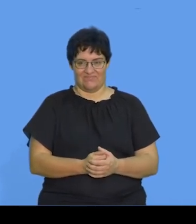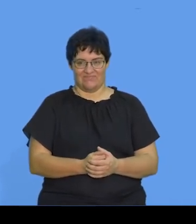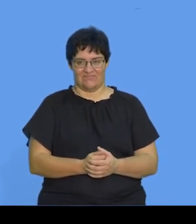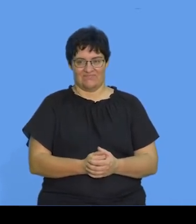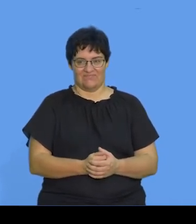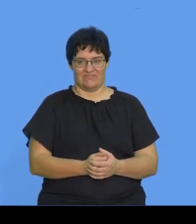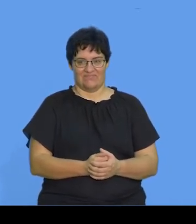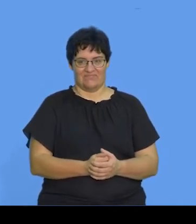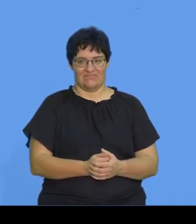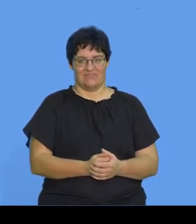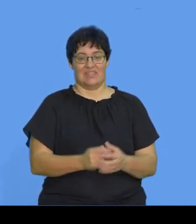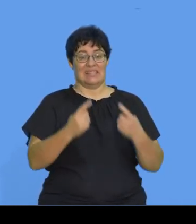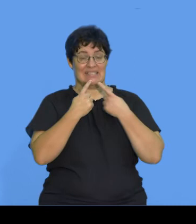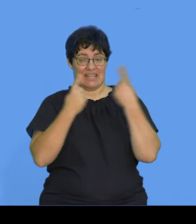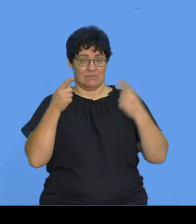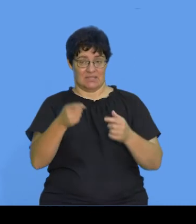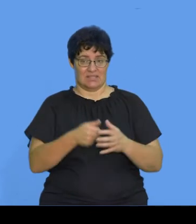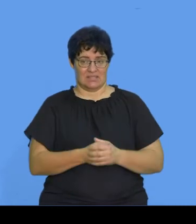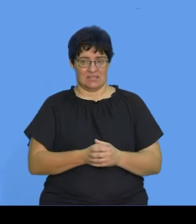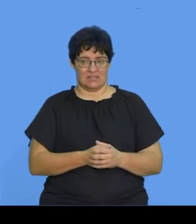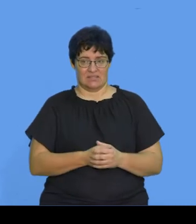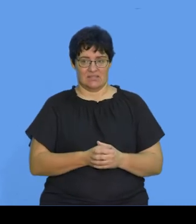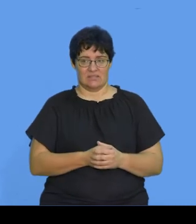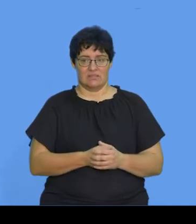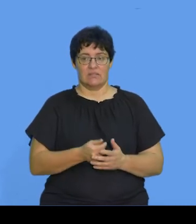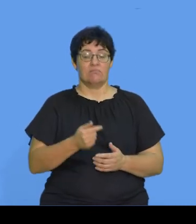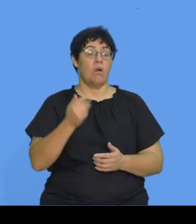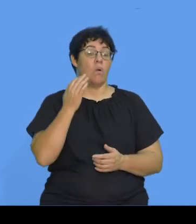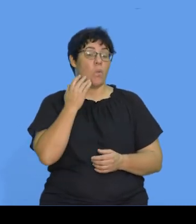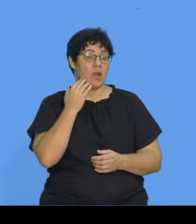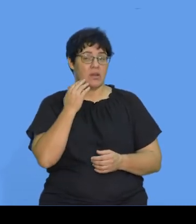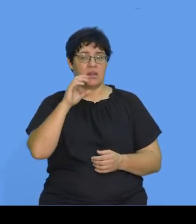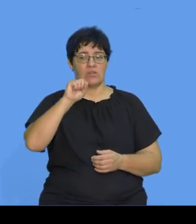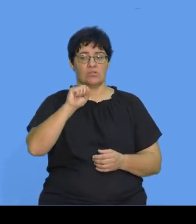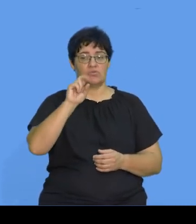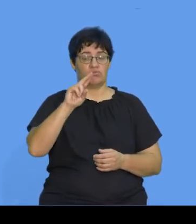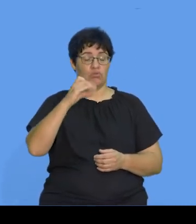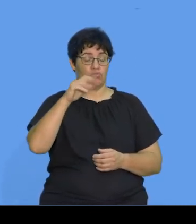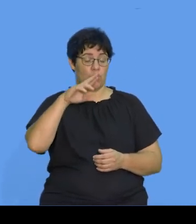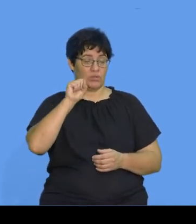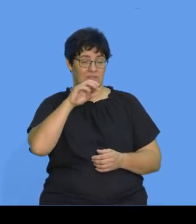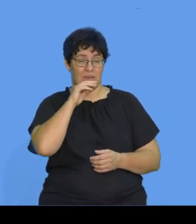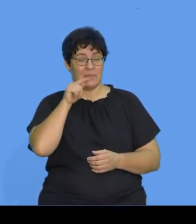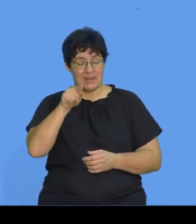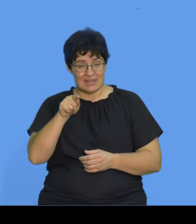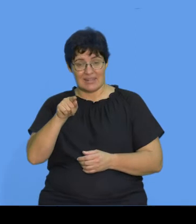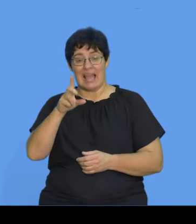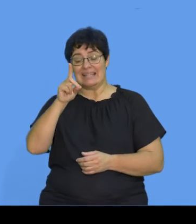place. My statement is, when sucrose, what is sucrose? That